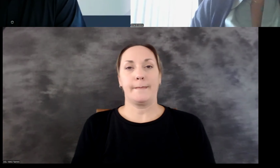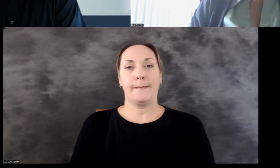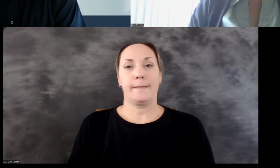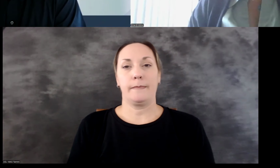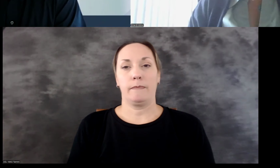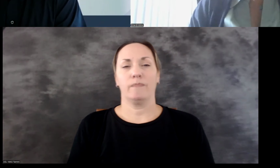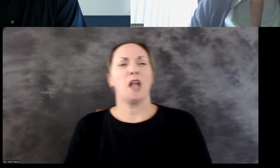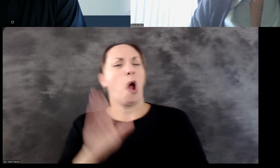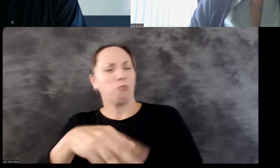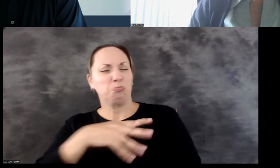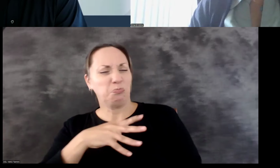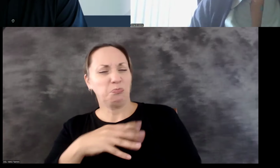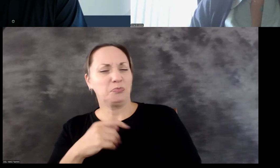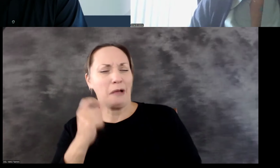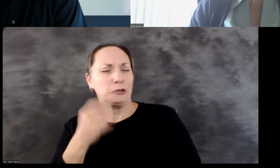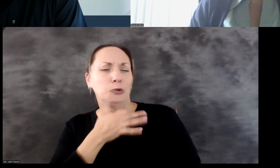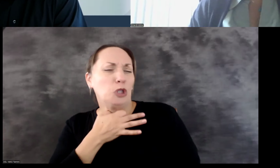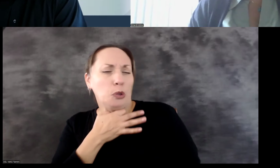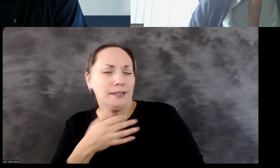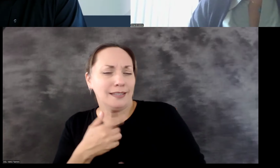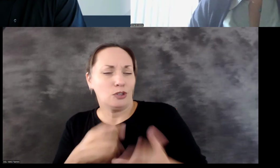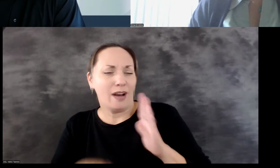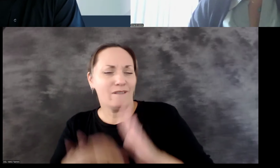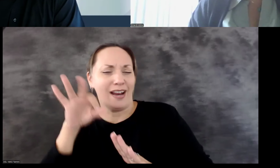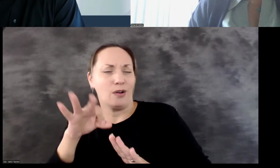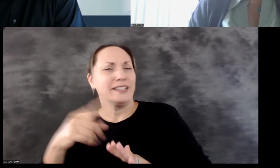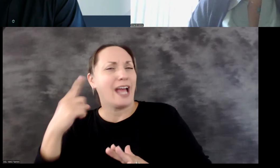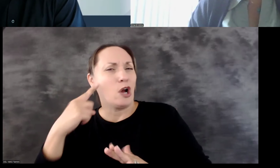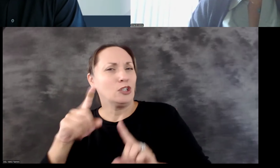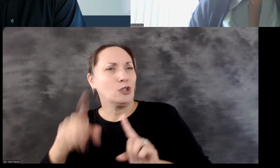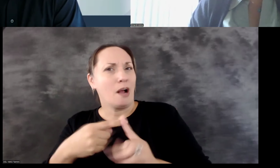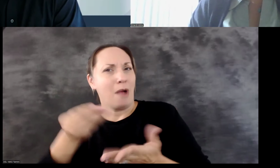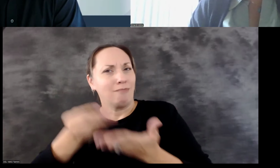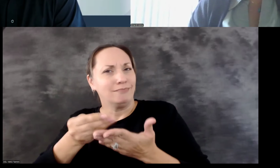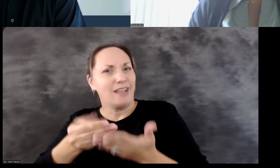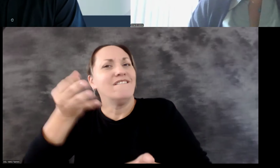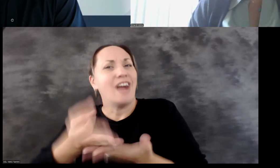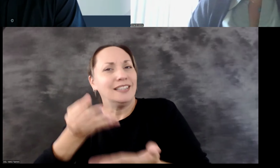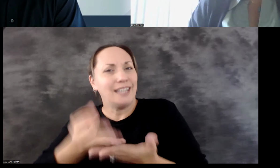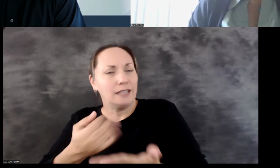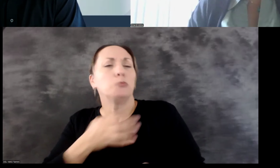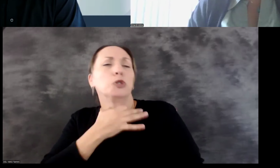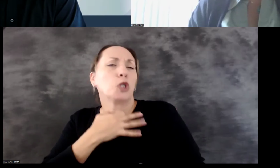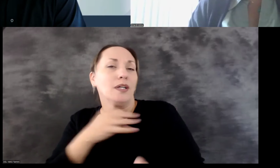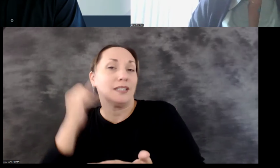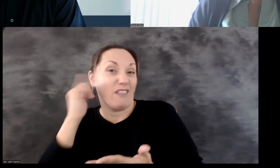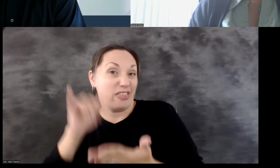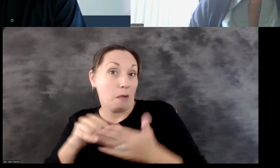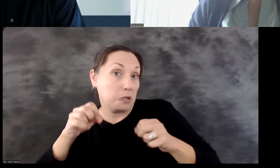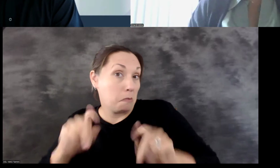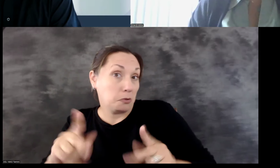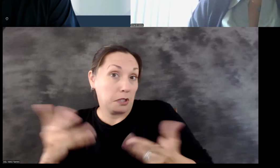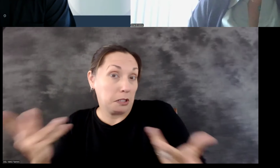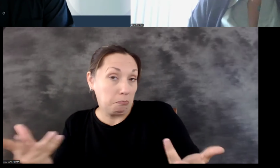Okay, no worries. I was just trying to find out, as I heard you talk about funding, Yeah, Mhm. just didn't know if that was an sure.